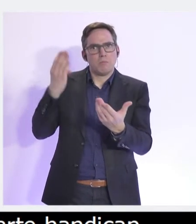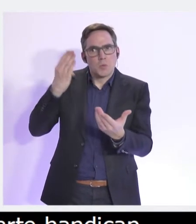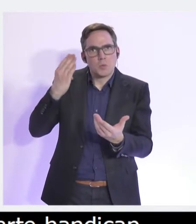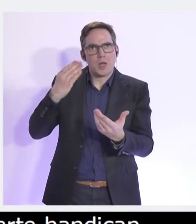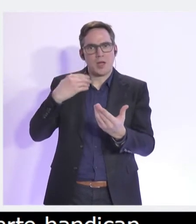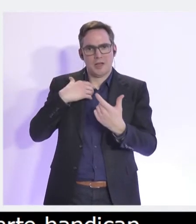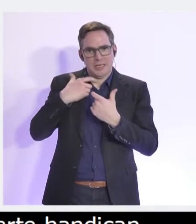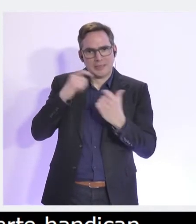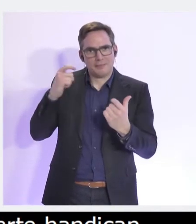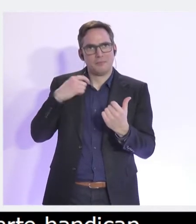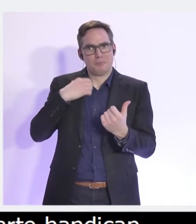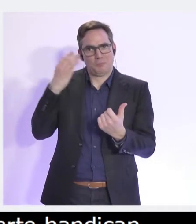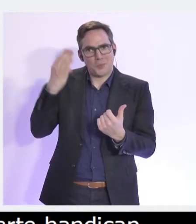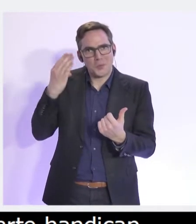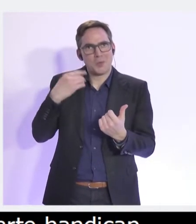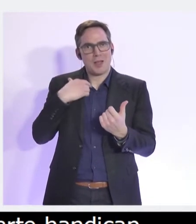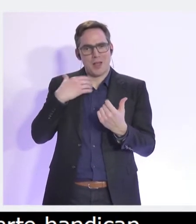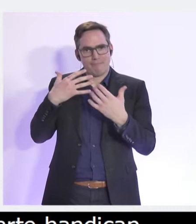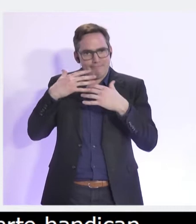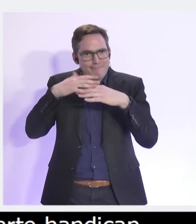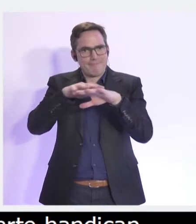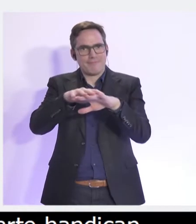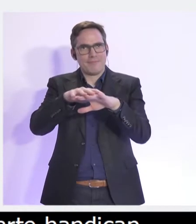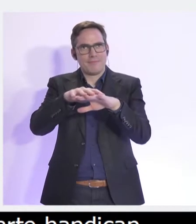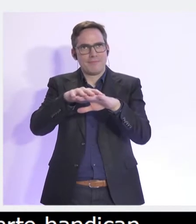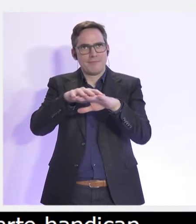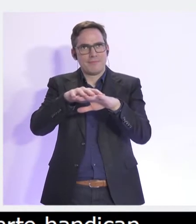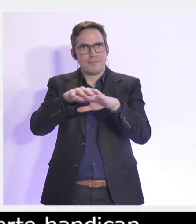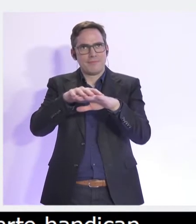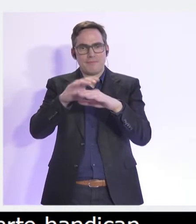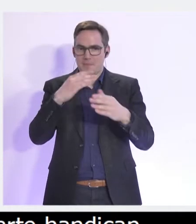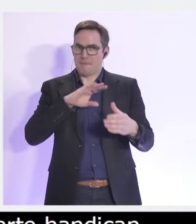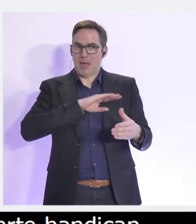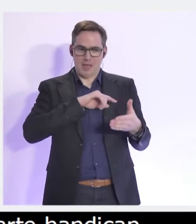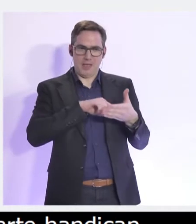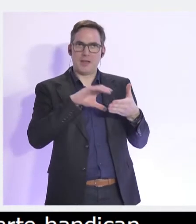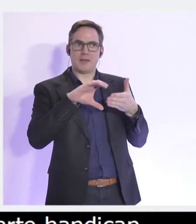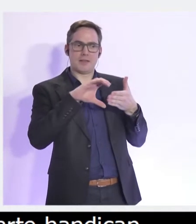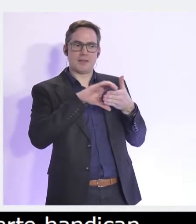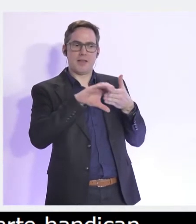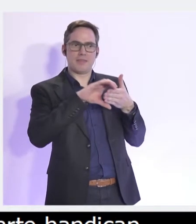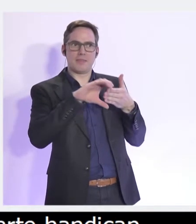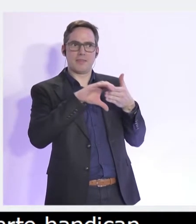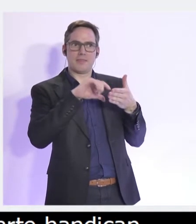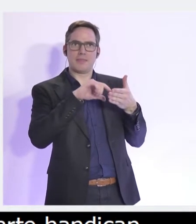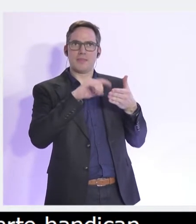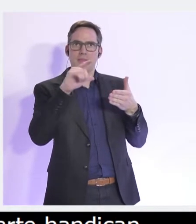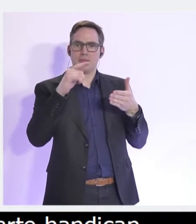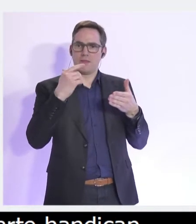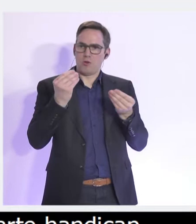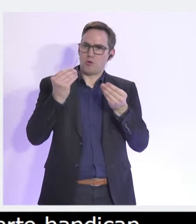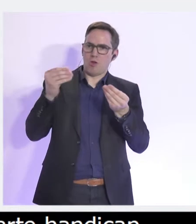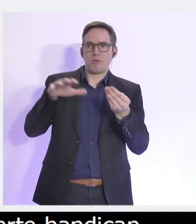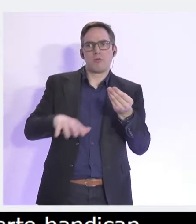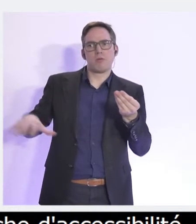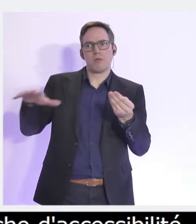have this card, which will make life easier for persons with disability in terms of